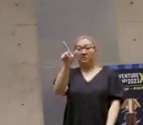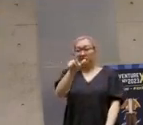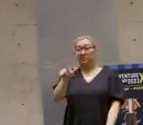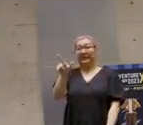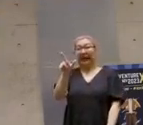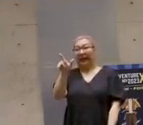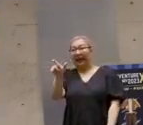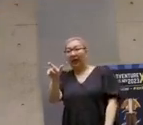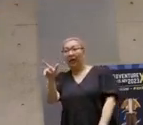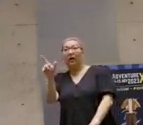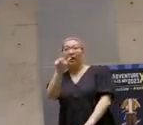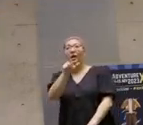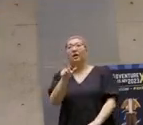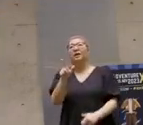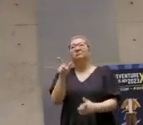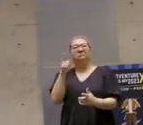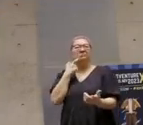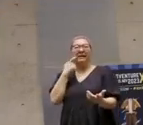test.